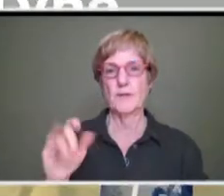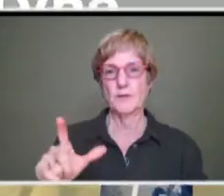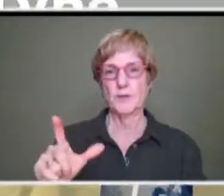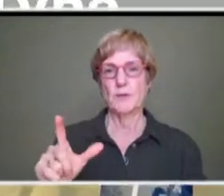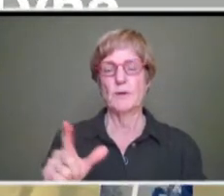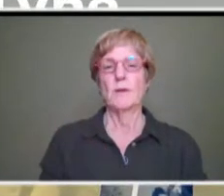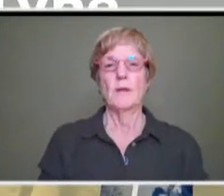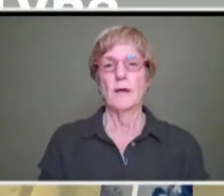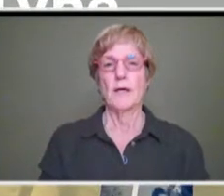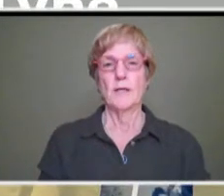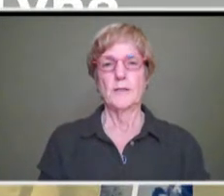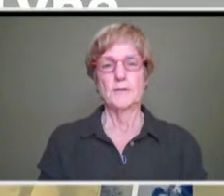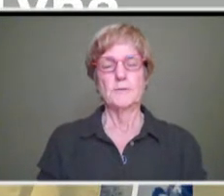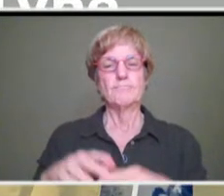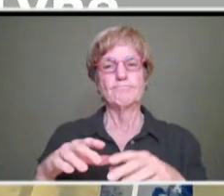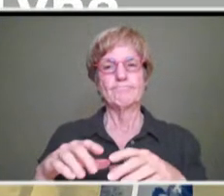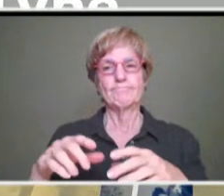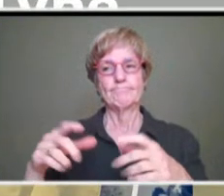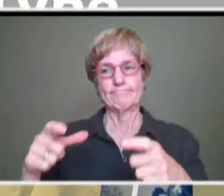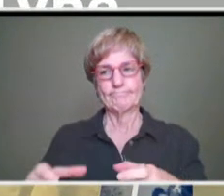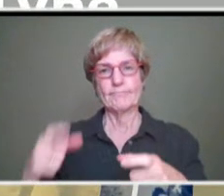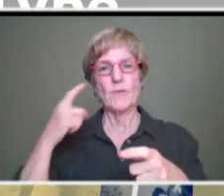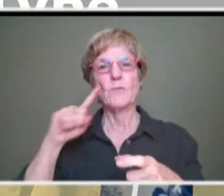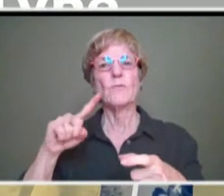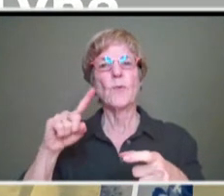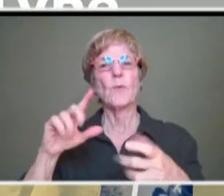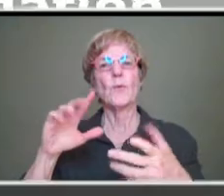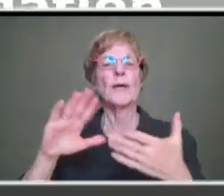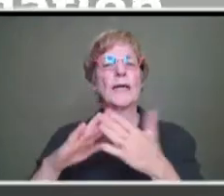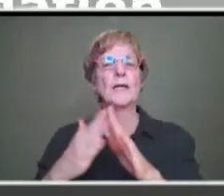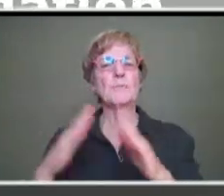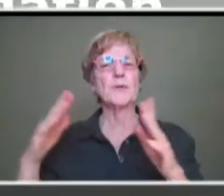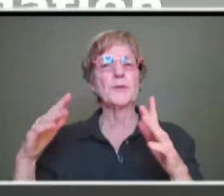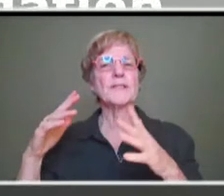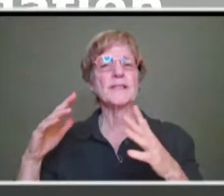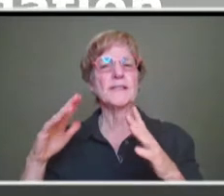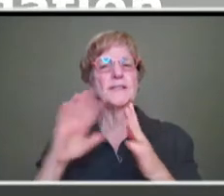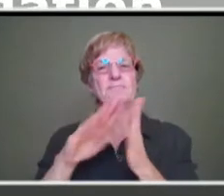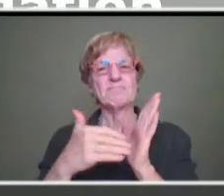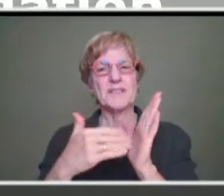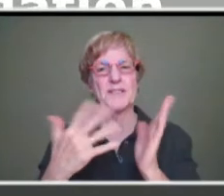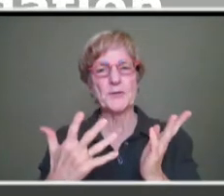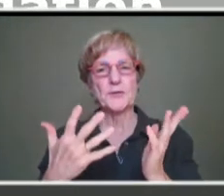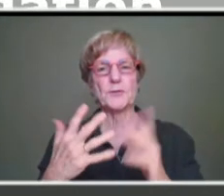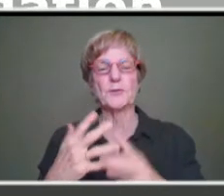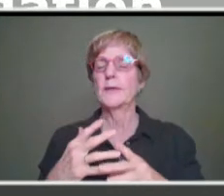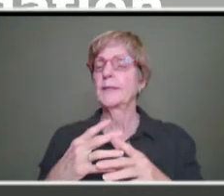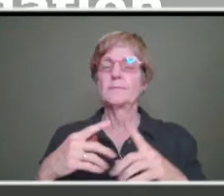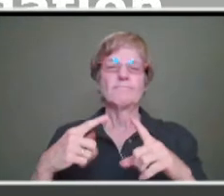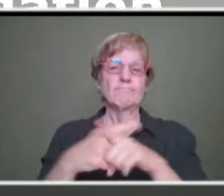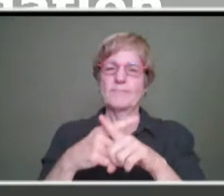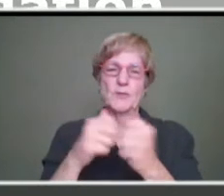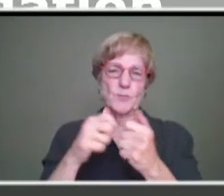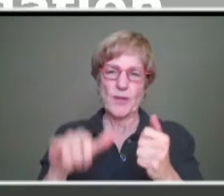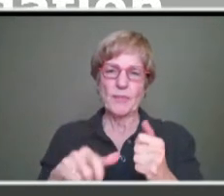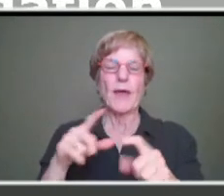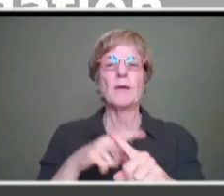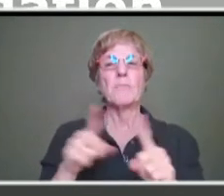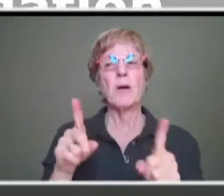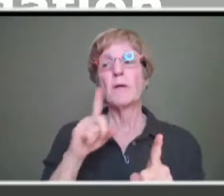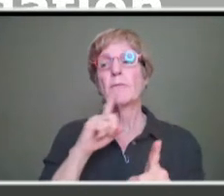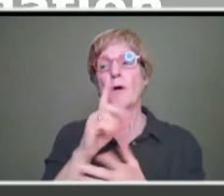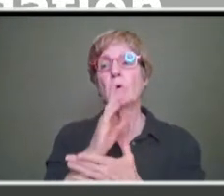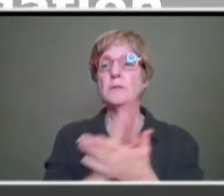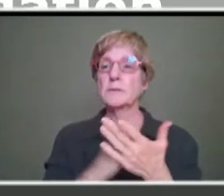type on this location is for Community Activity Center petition would be considered inconsistent with that however there are some